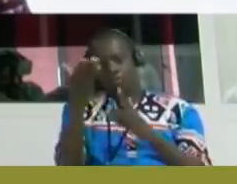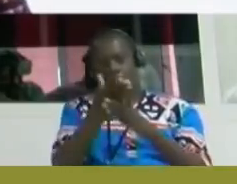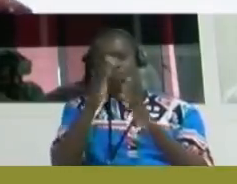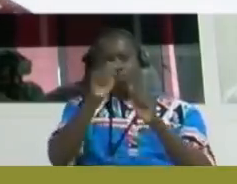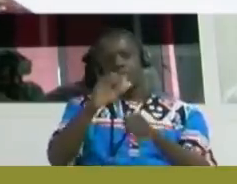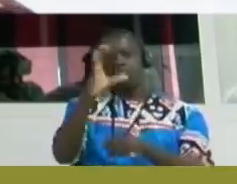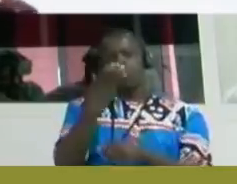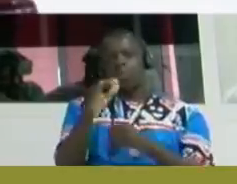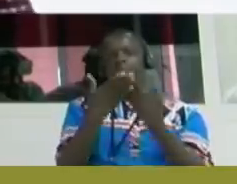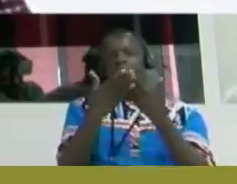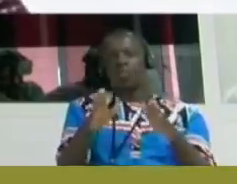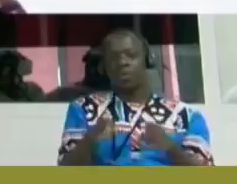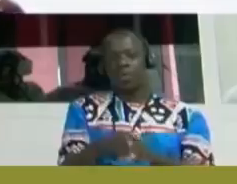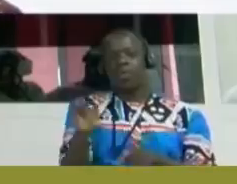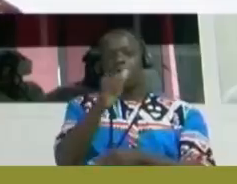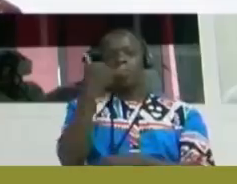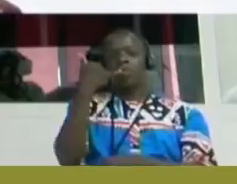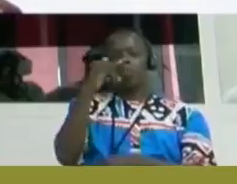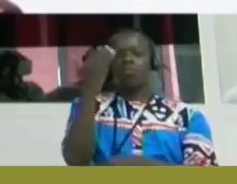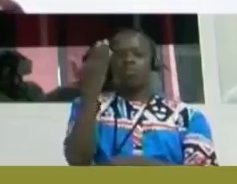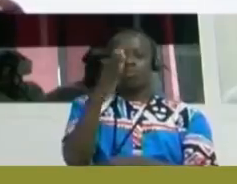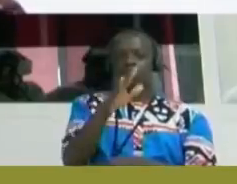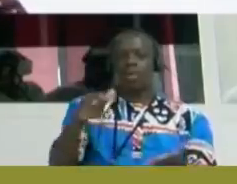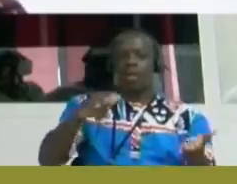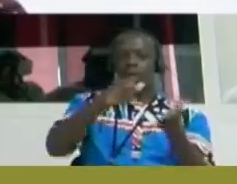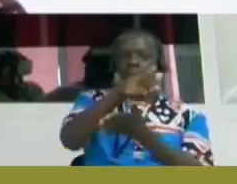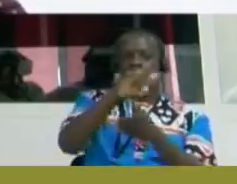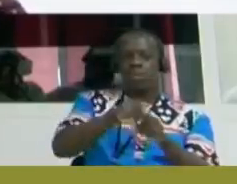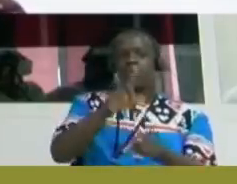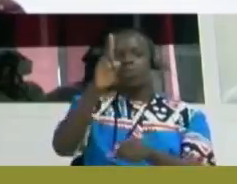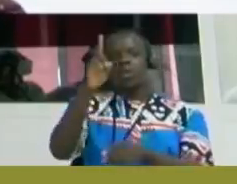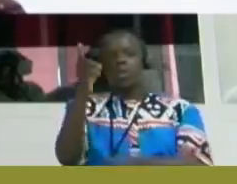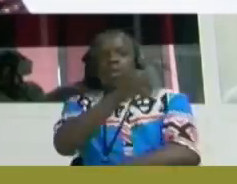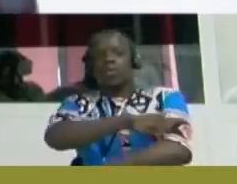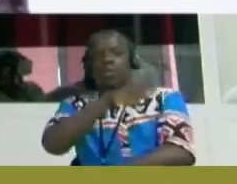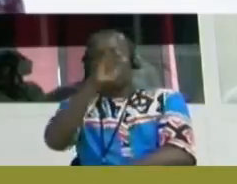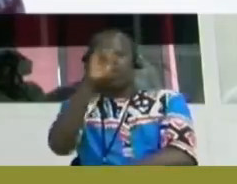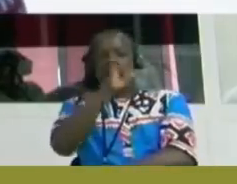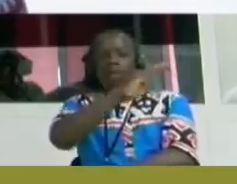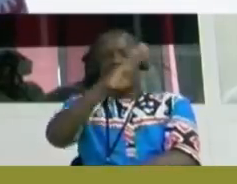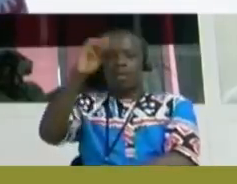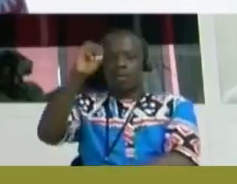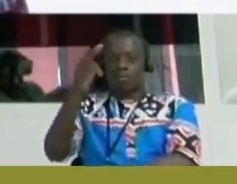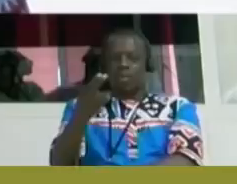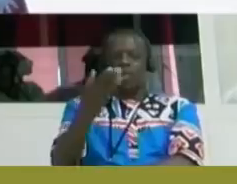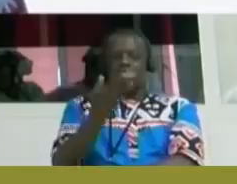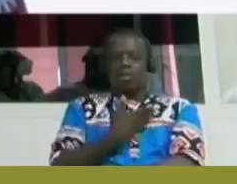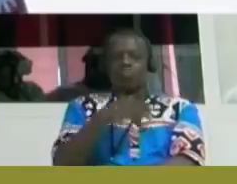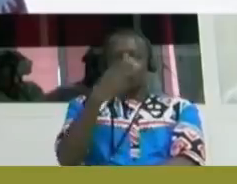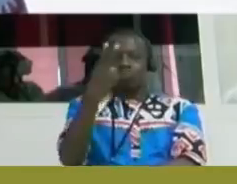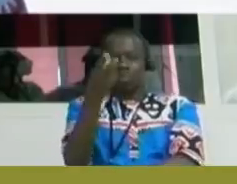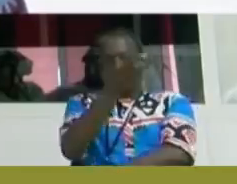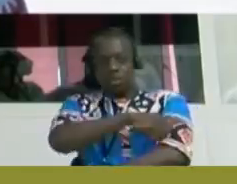Index. Another call came from this airport, and this was one Lance Corporal Kebe. But here we have two Lance Corporal Kebes at the